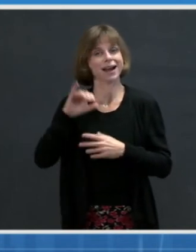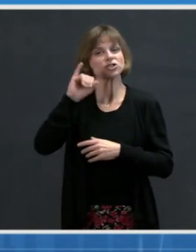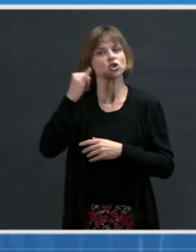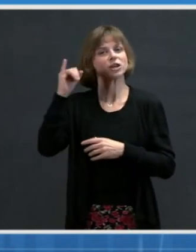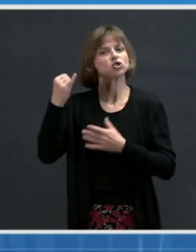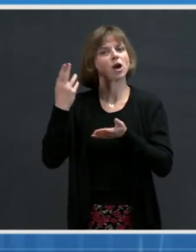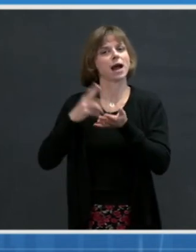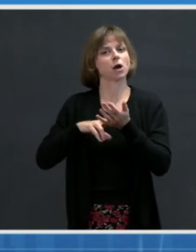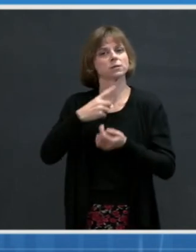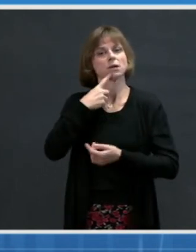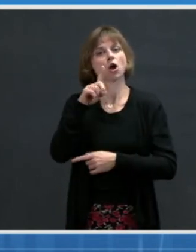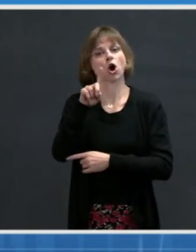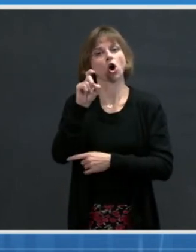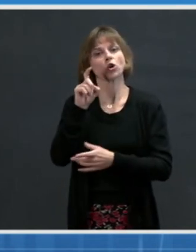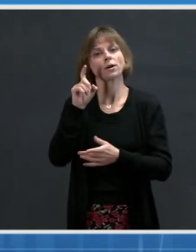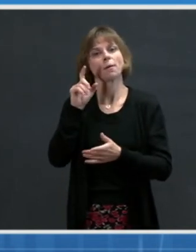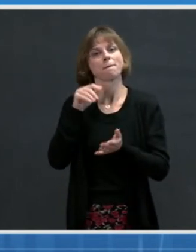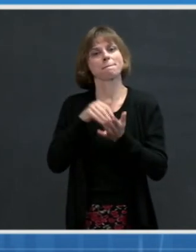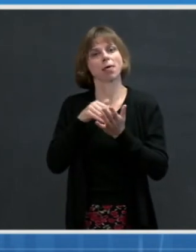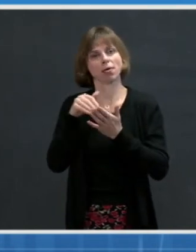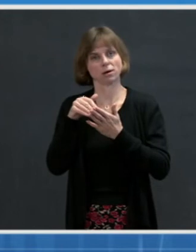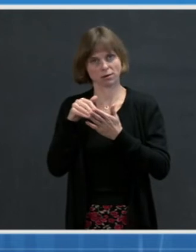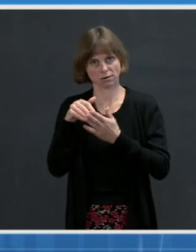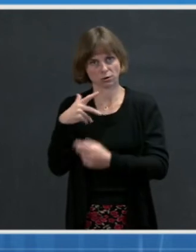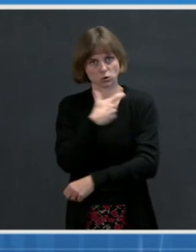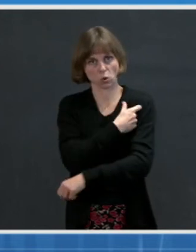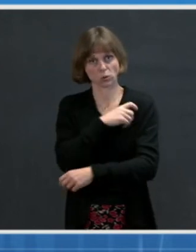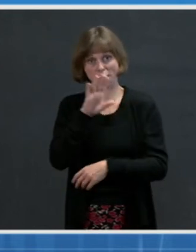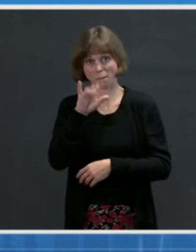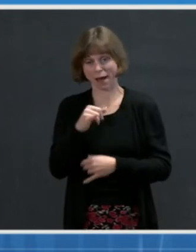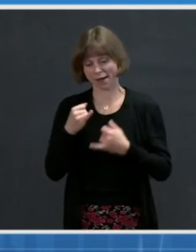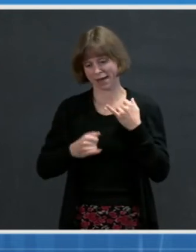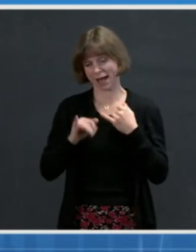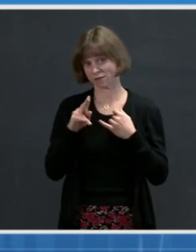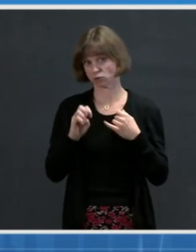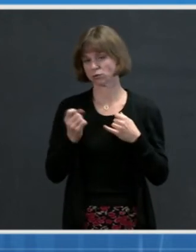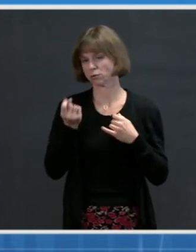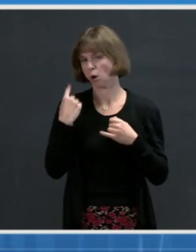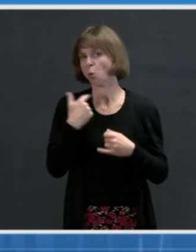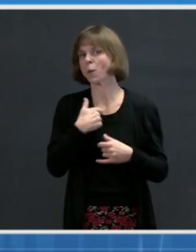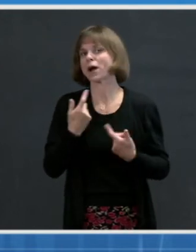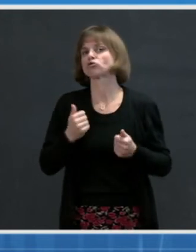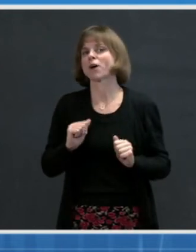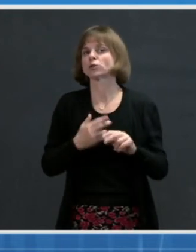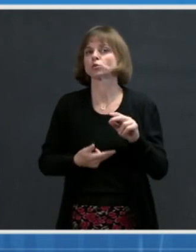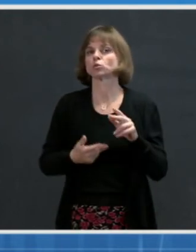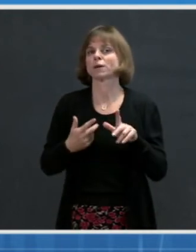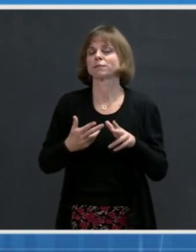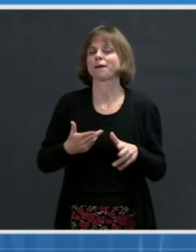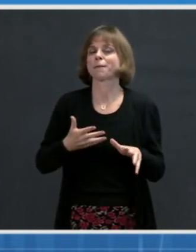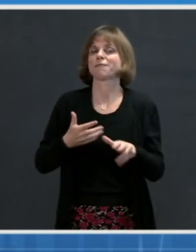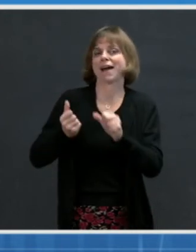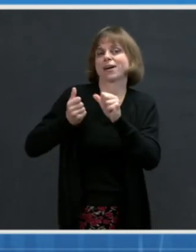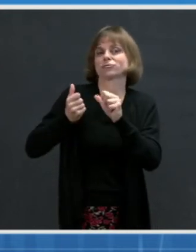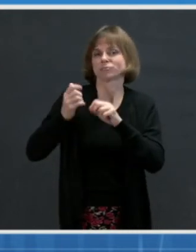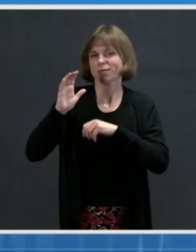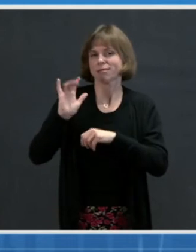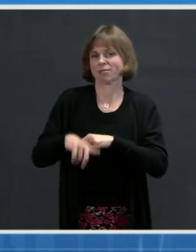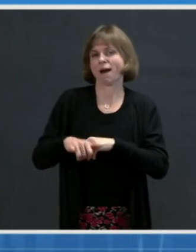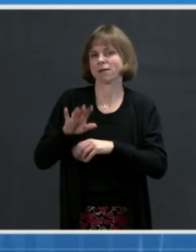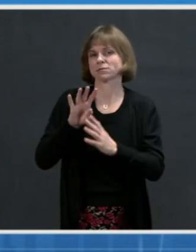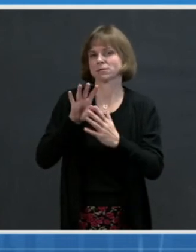deliver 100 million doses by the end of June, but we're working to accelerate that delivery schedule. And I think the thing you will